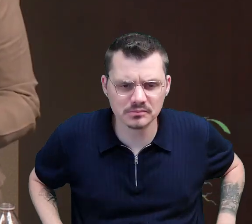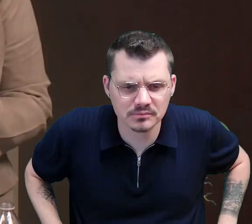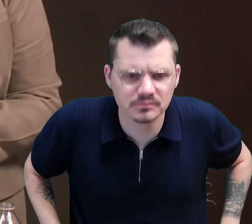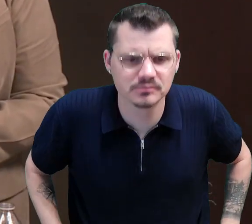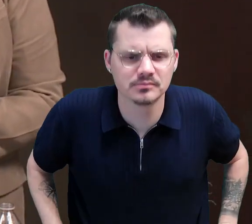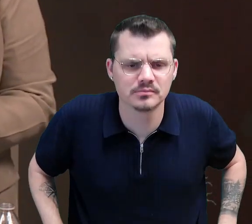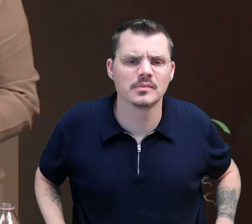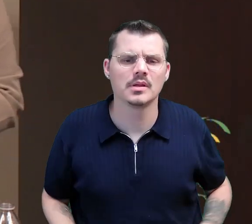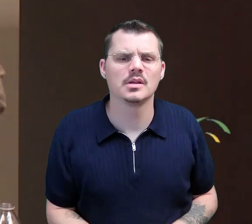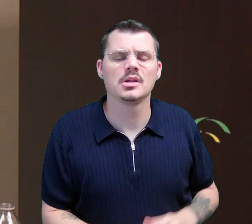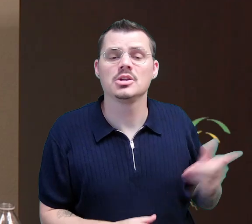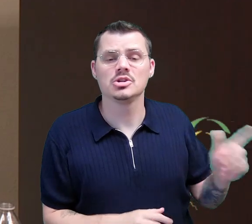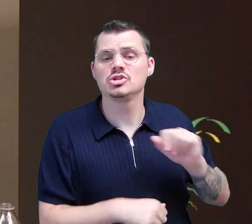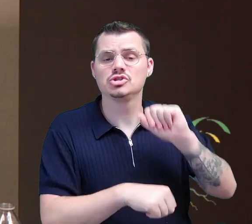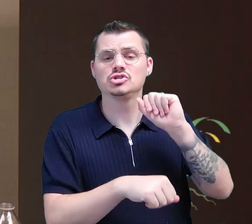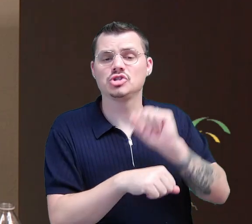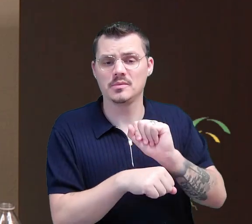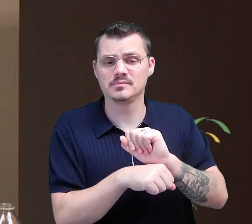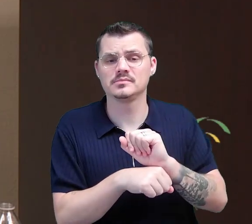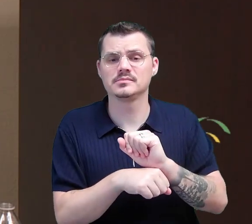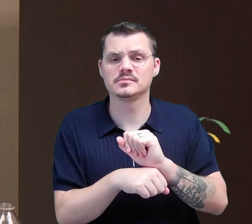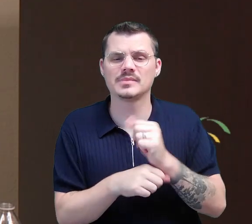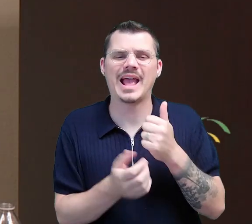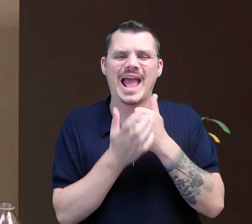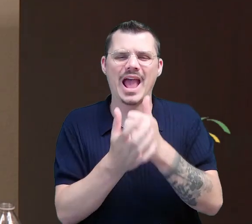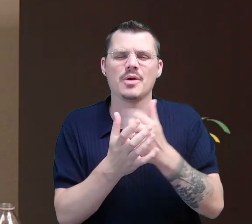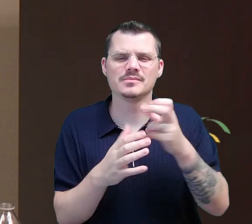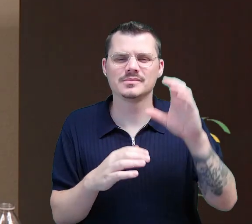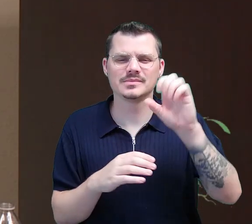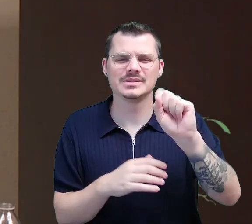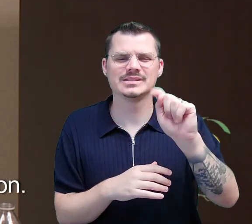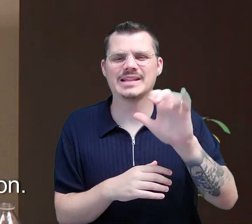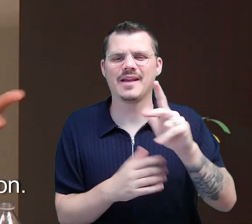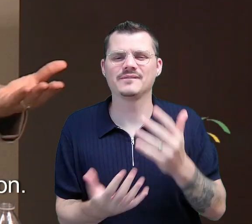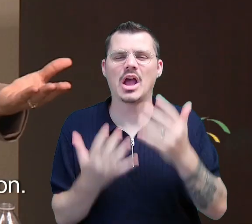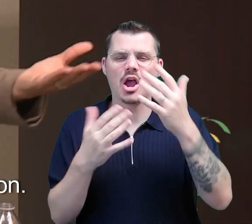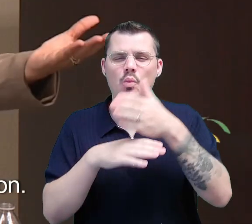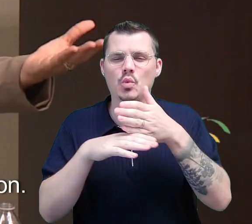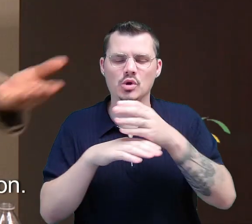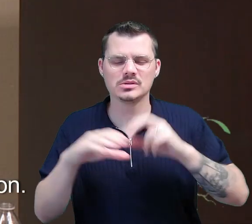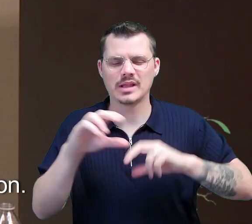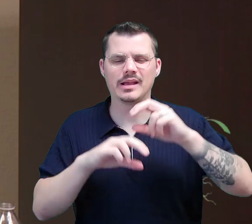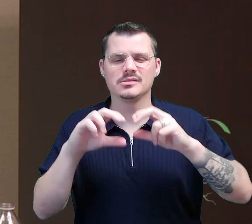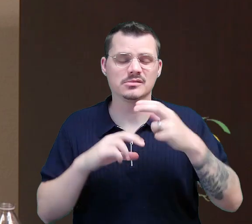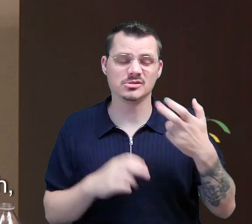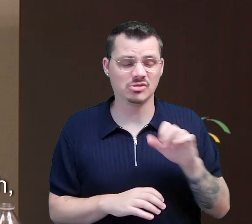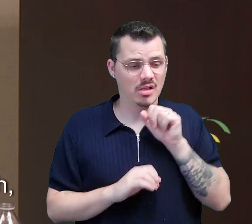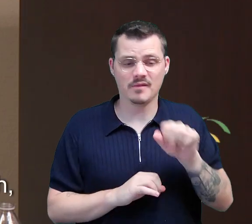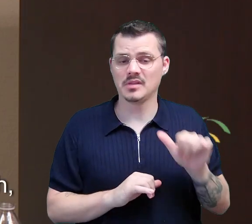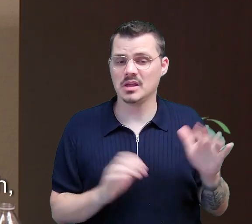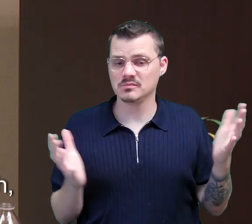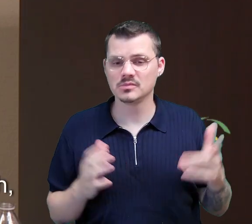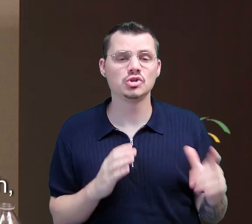had a job helping to stack firewood. She loved doing that for some reason.